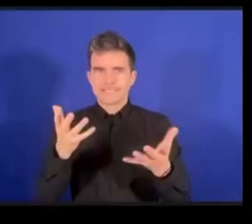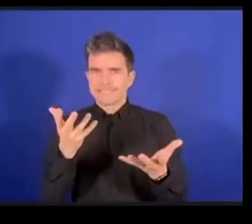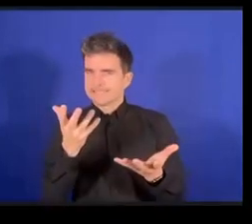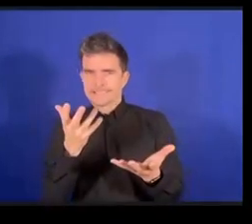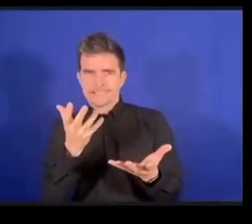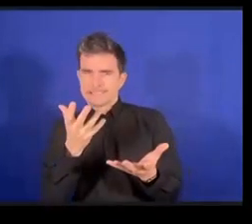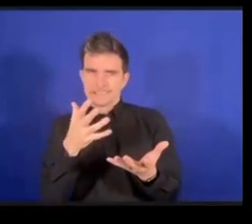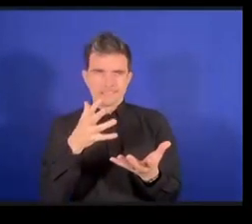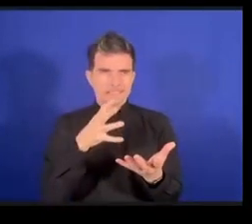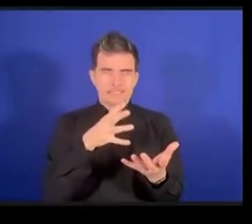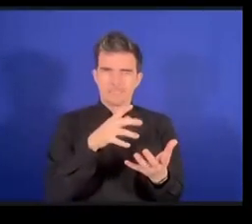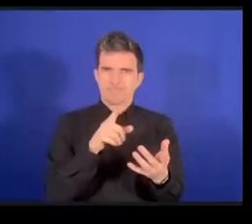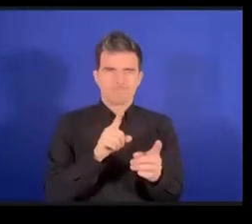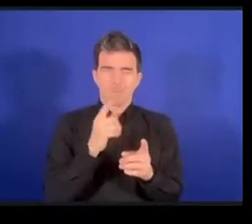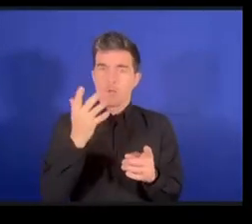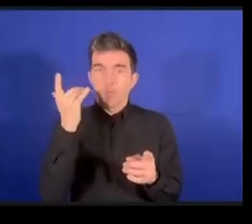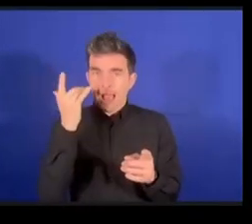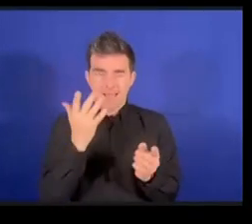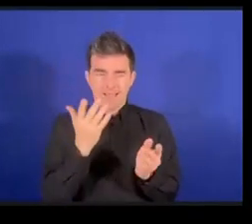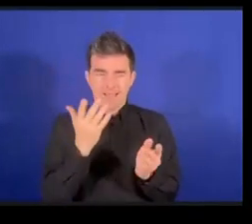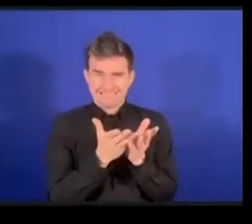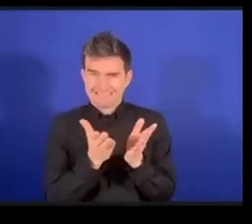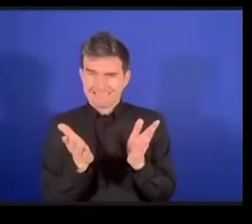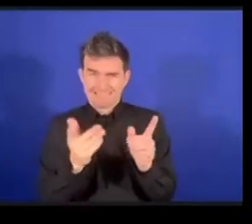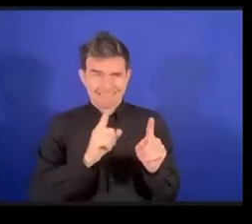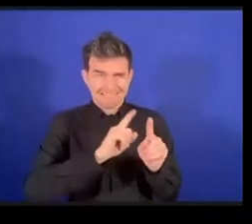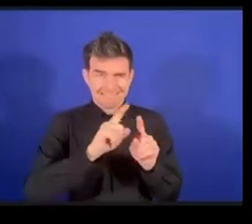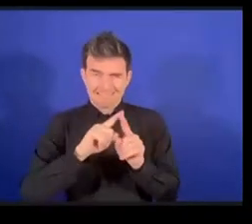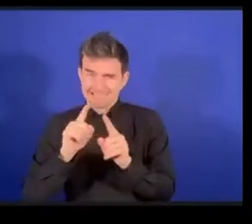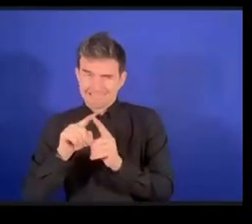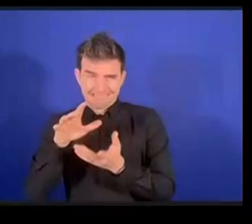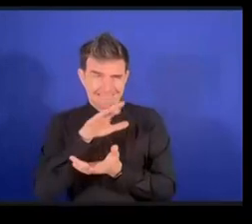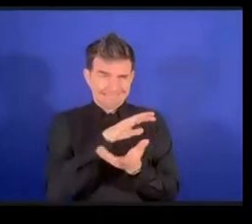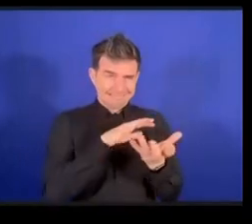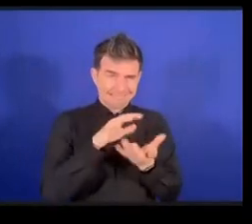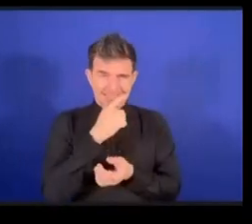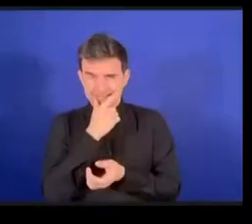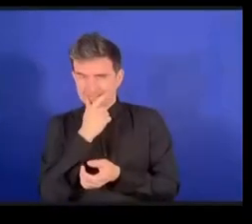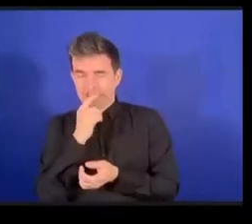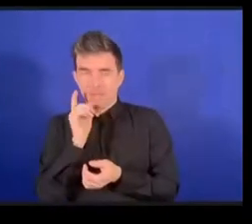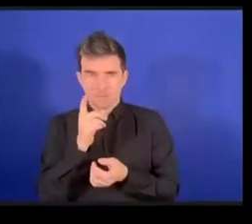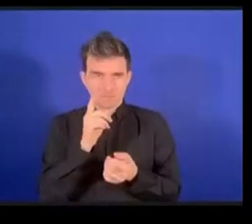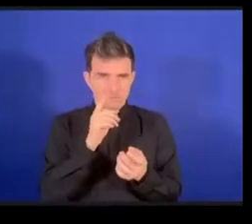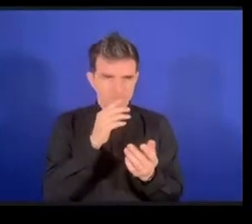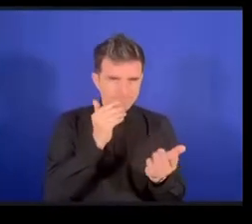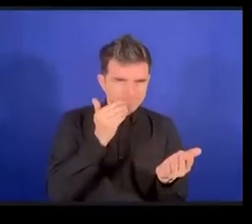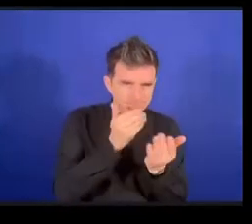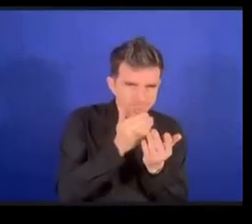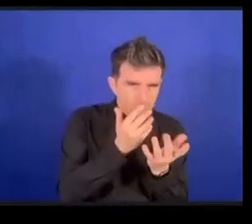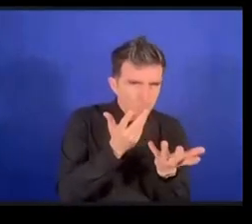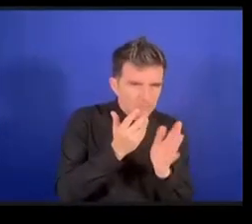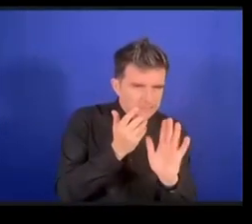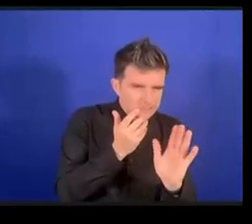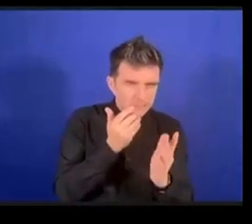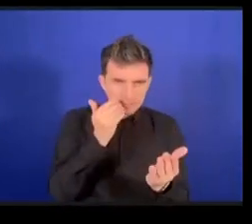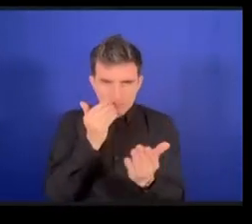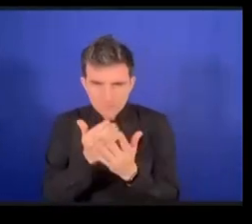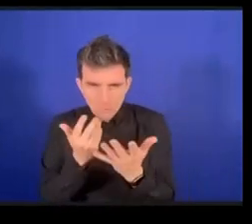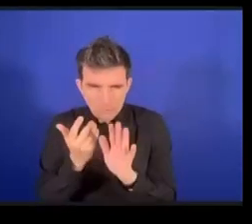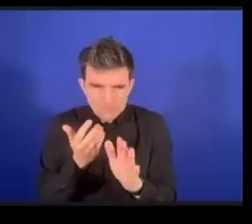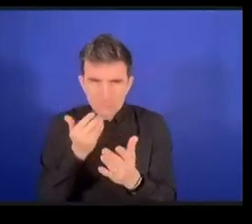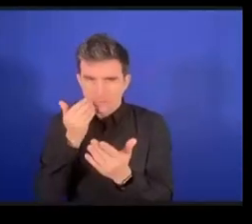Industry uh by changing the the messaging uh between the igf and certain sectors of